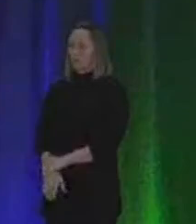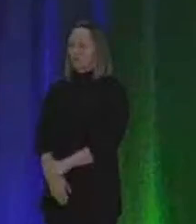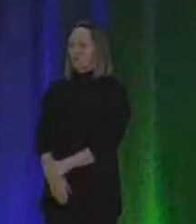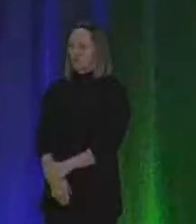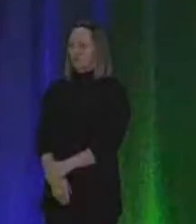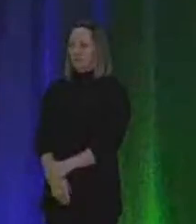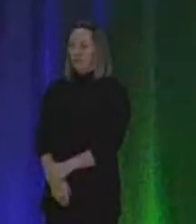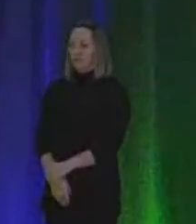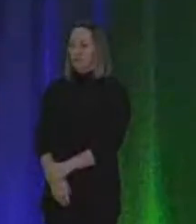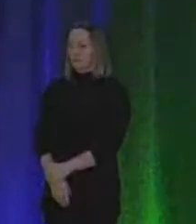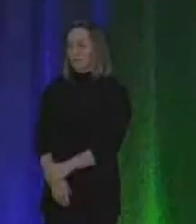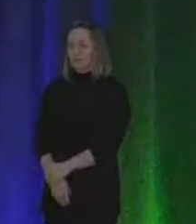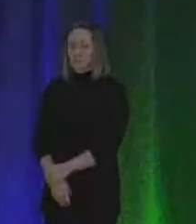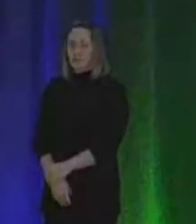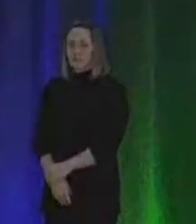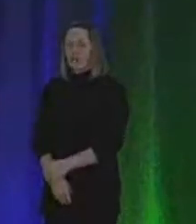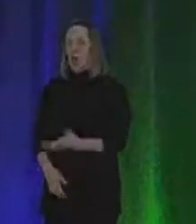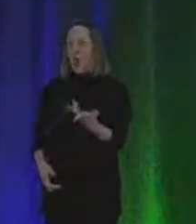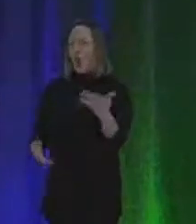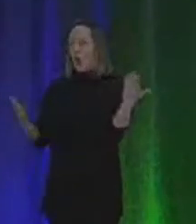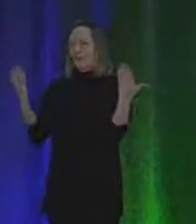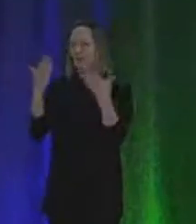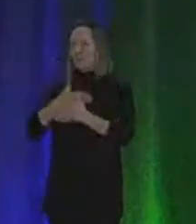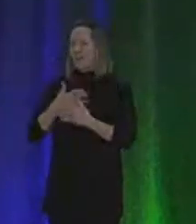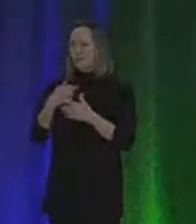Oh, you guys can see my screen. Awesome.